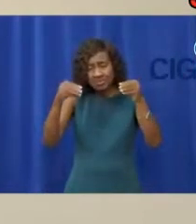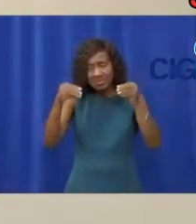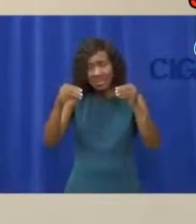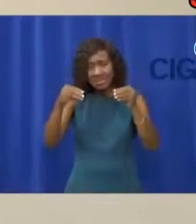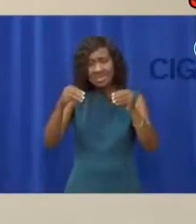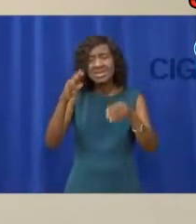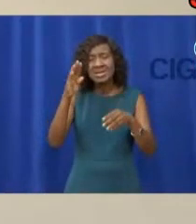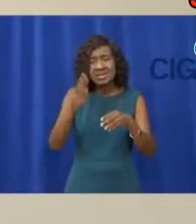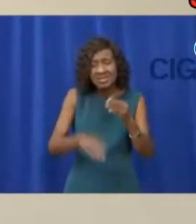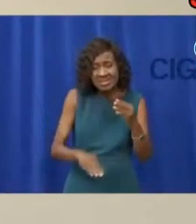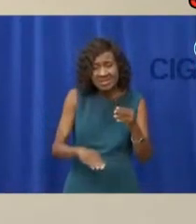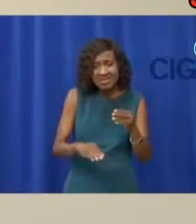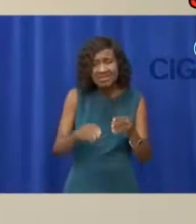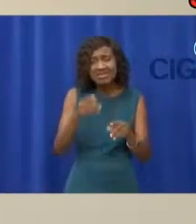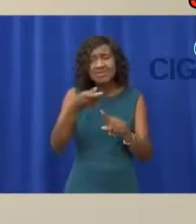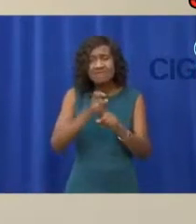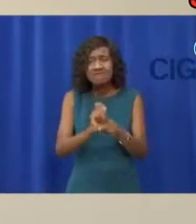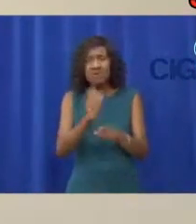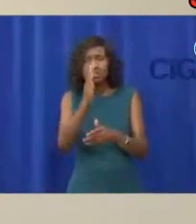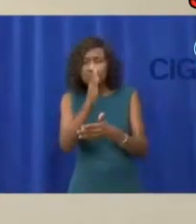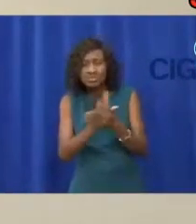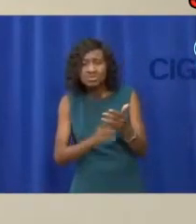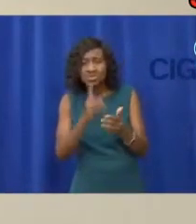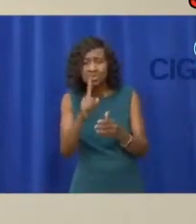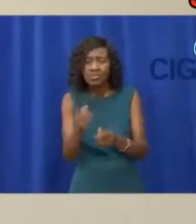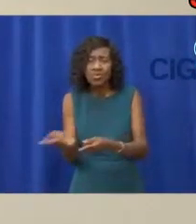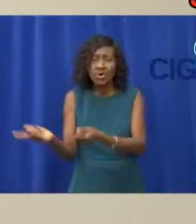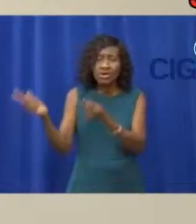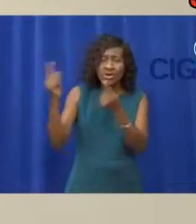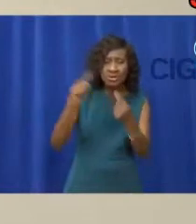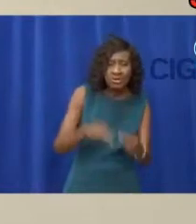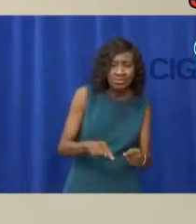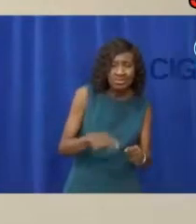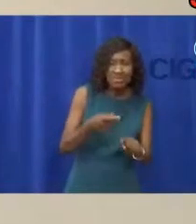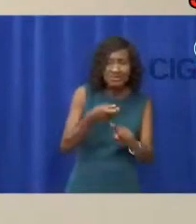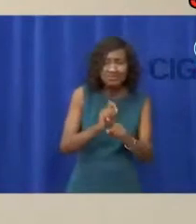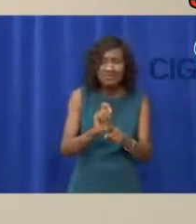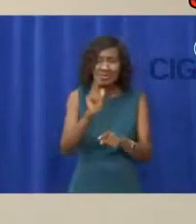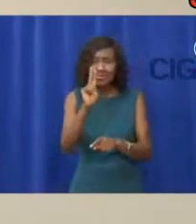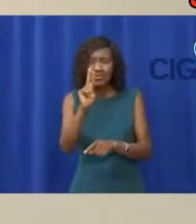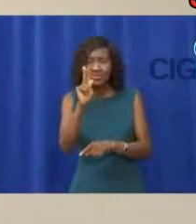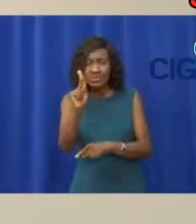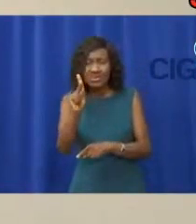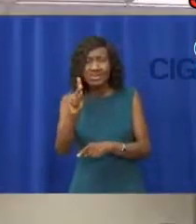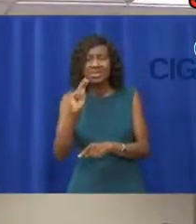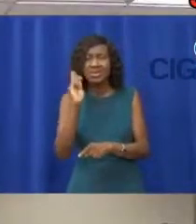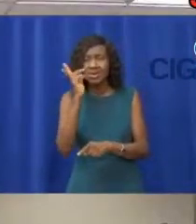from somebody who's coming from the UK who will be locked away for 14 days.